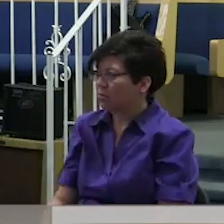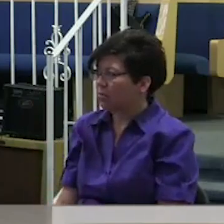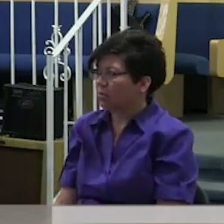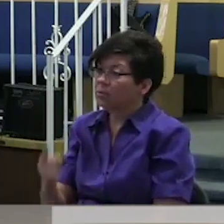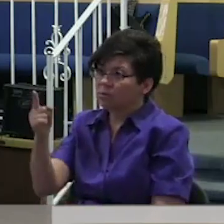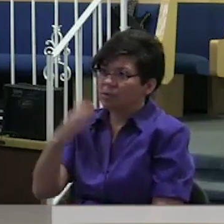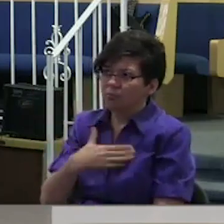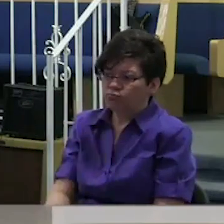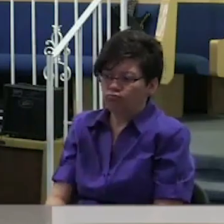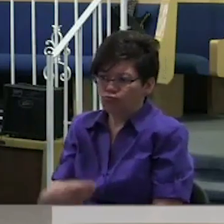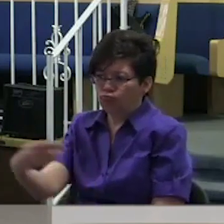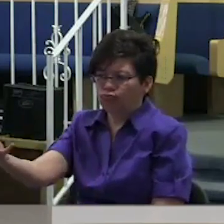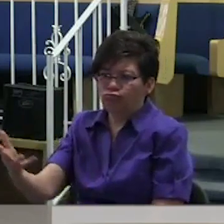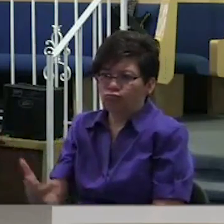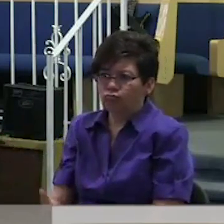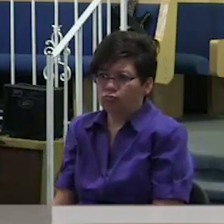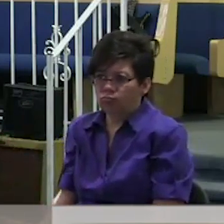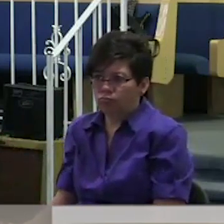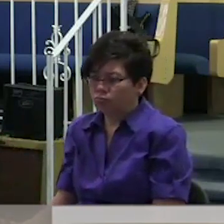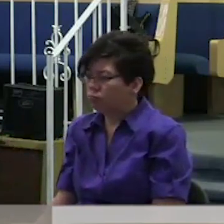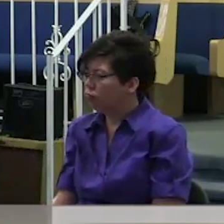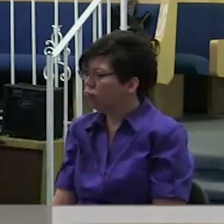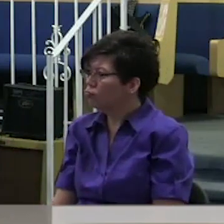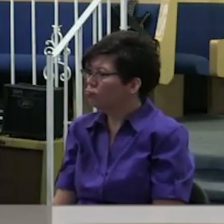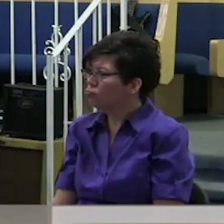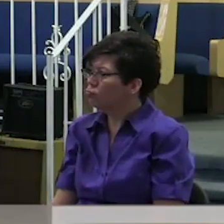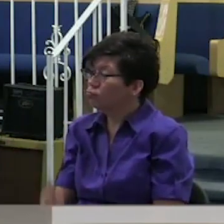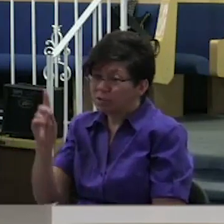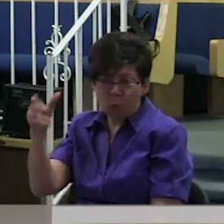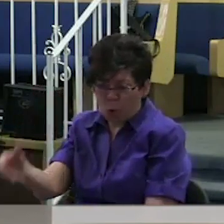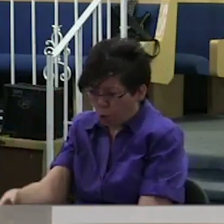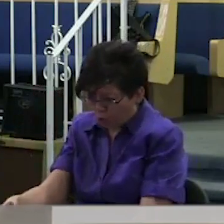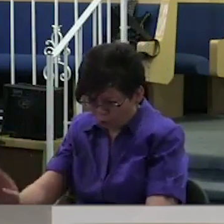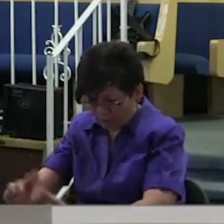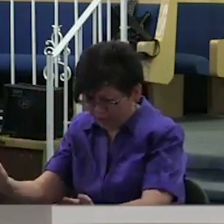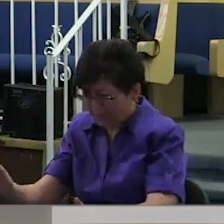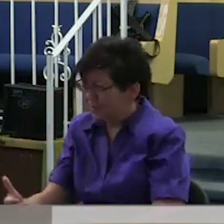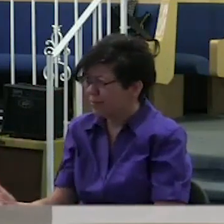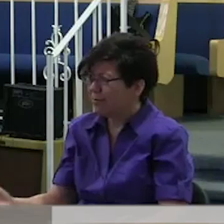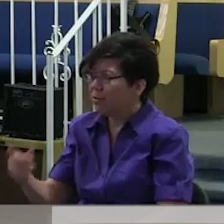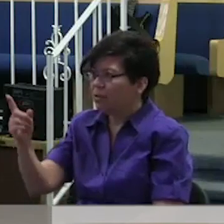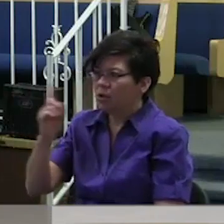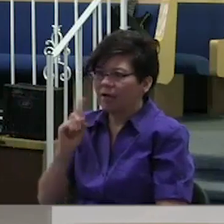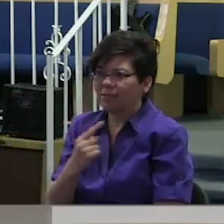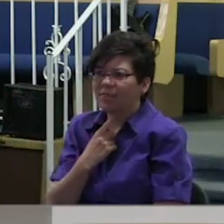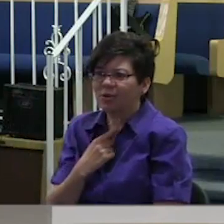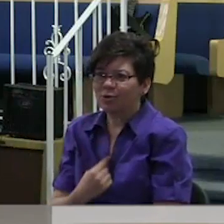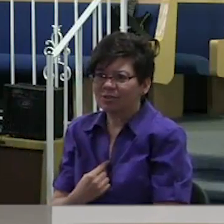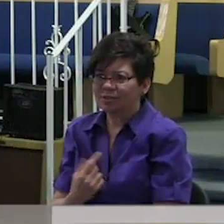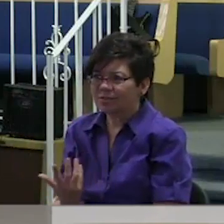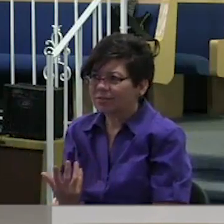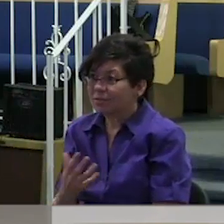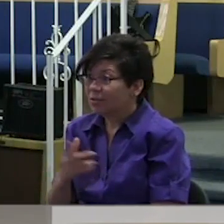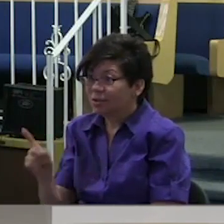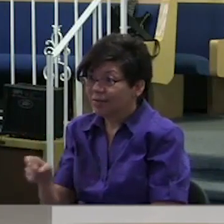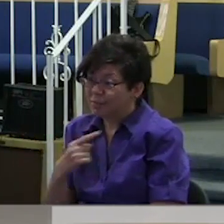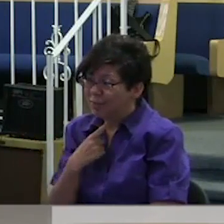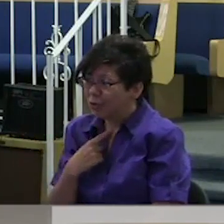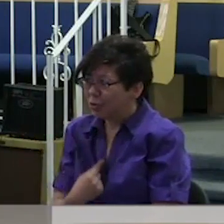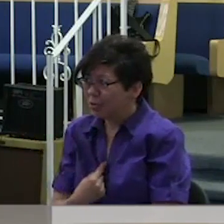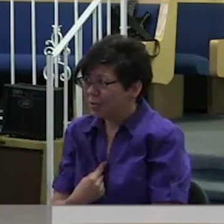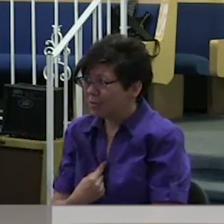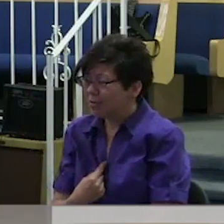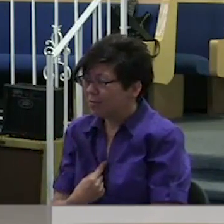He will give it to you. He's pouring it out. But you got to be thirsty. You got to be